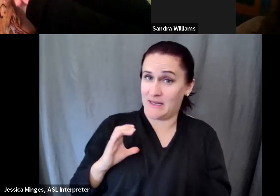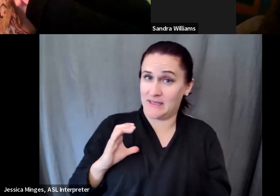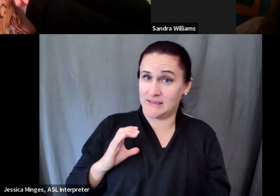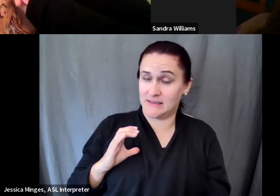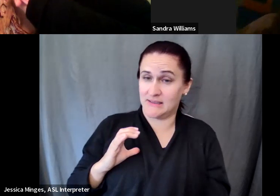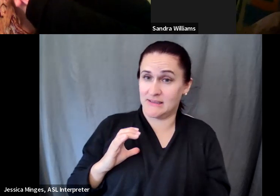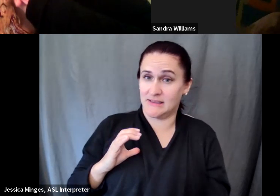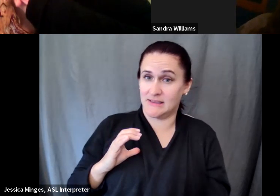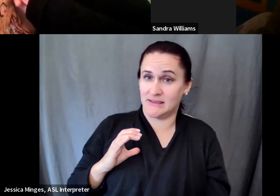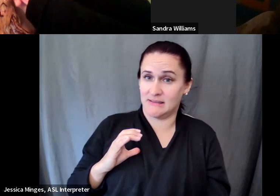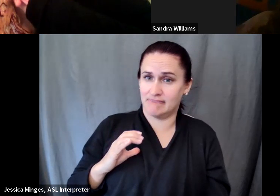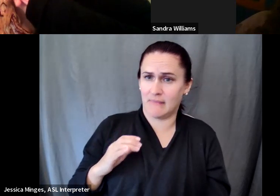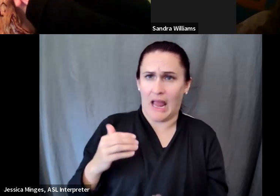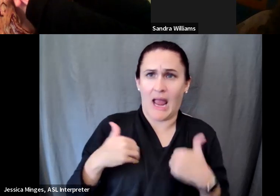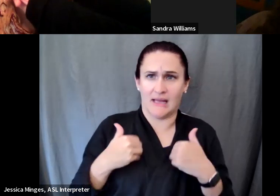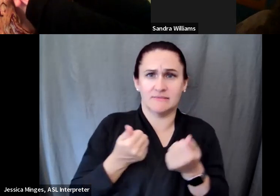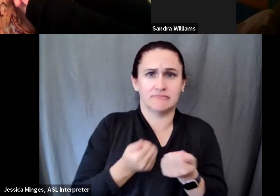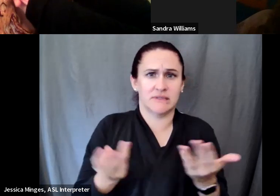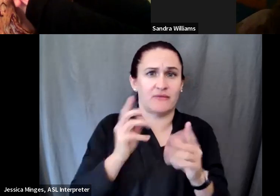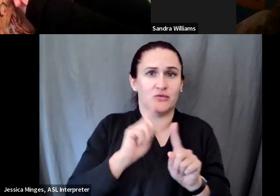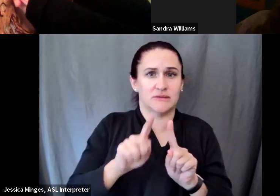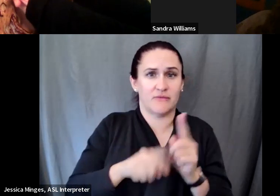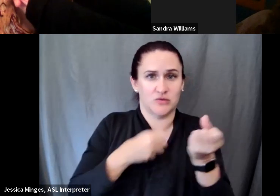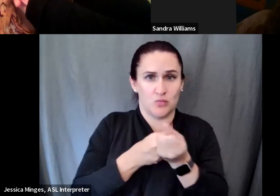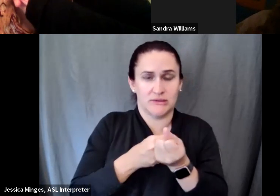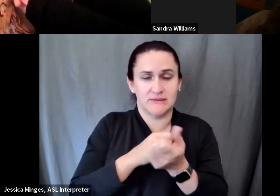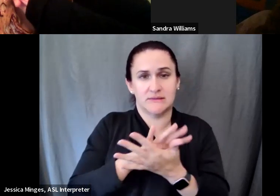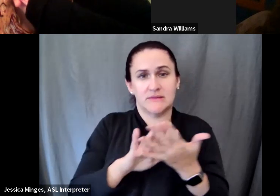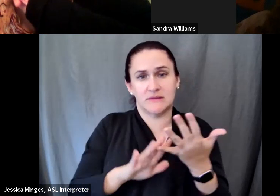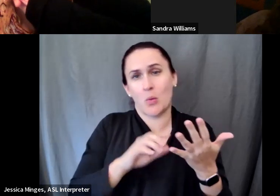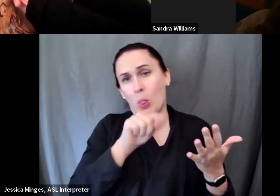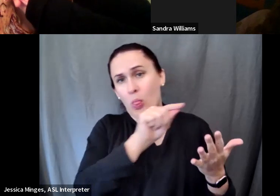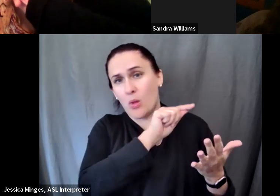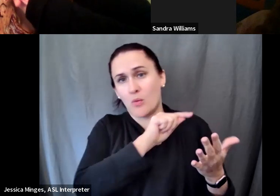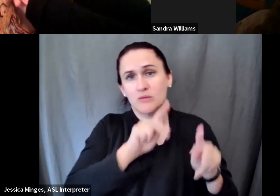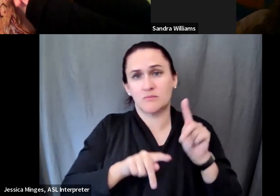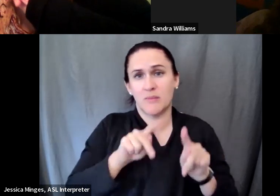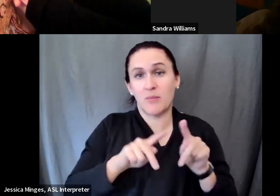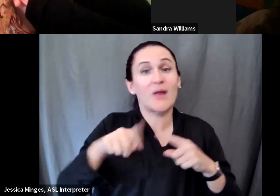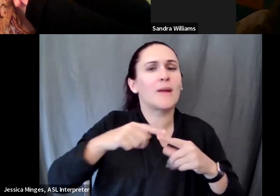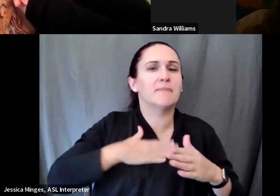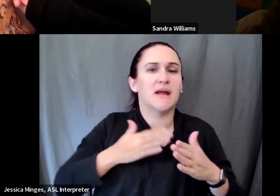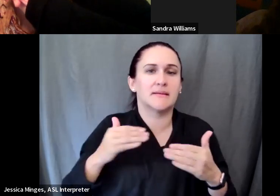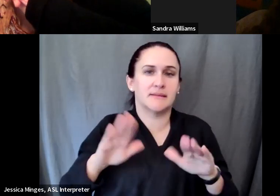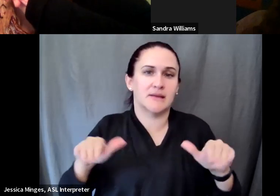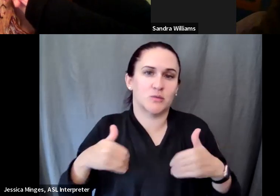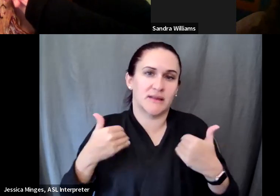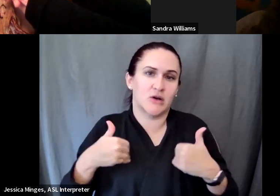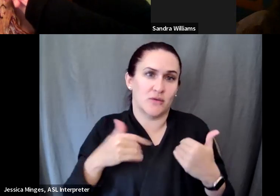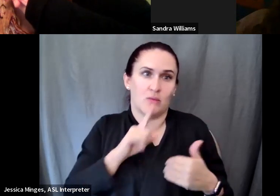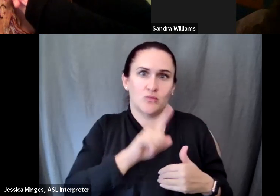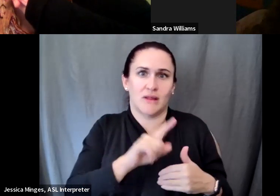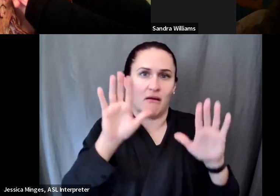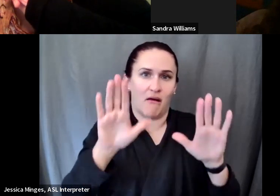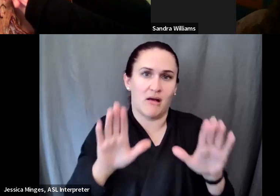I had quite a few supports. Those people when my kids were little were pretty awesome.